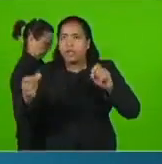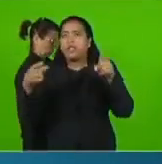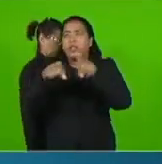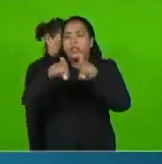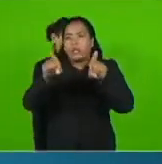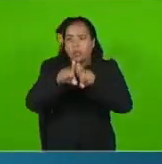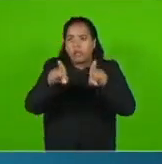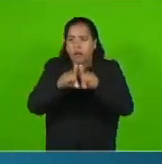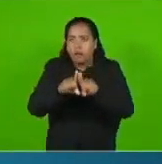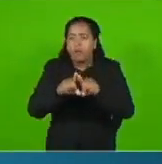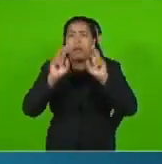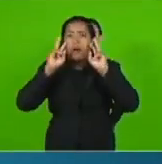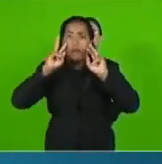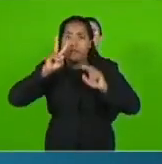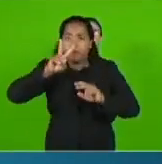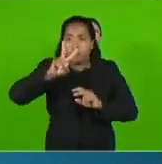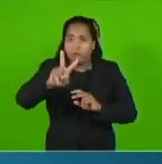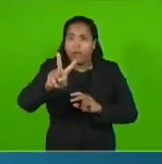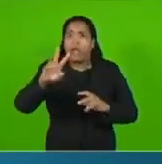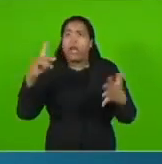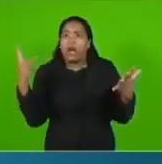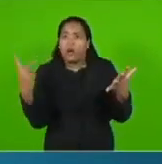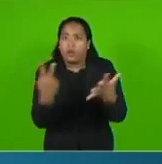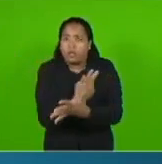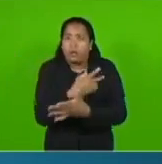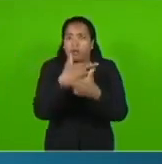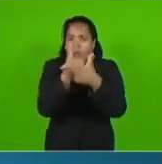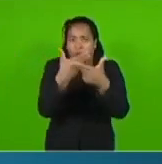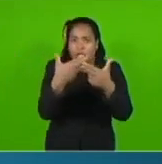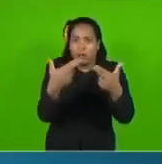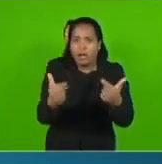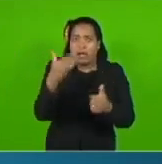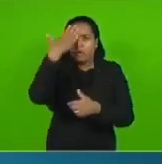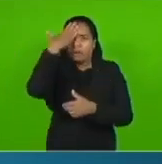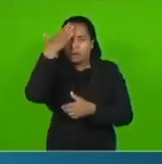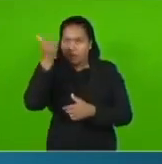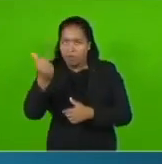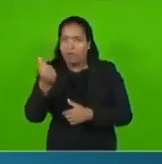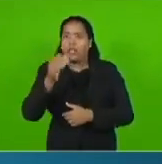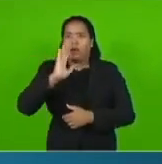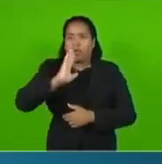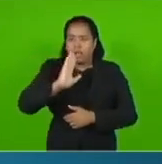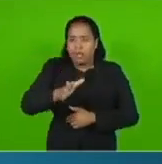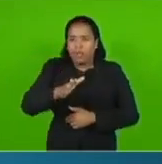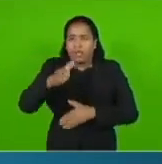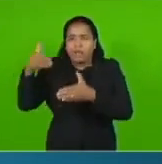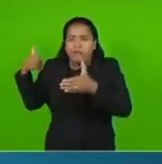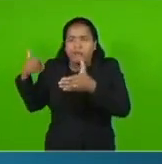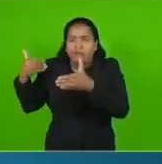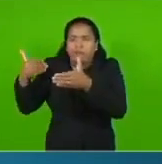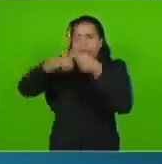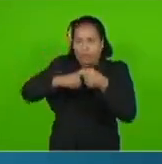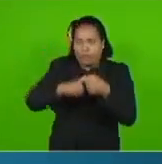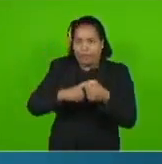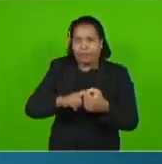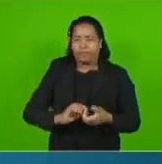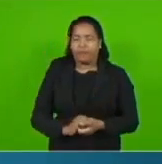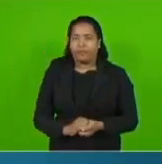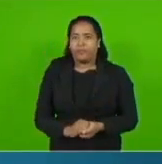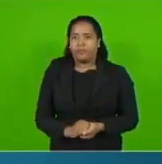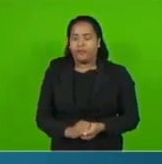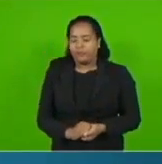And see, when you hear these things taking place, know that I am close at the